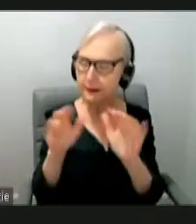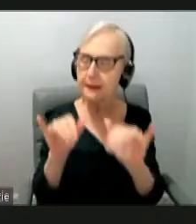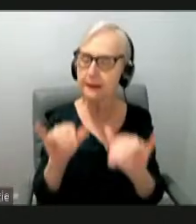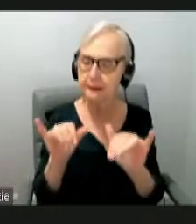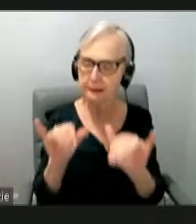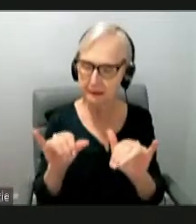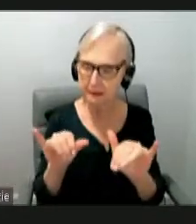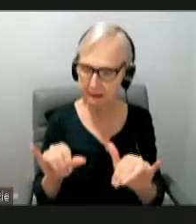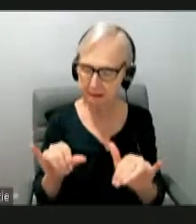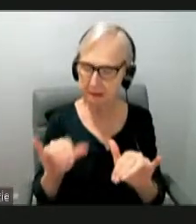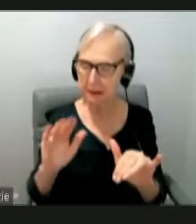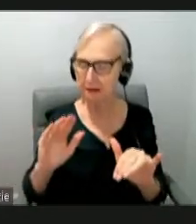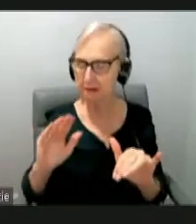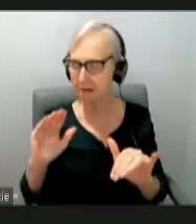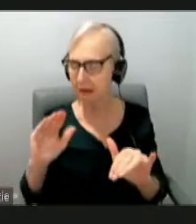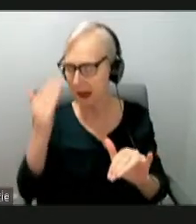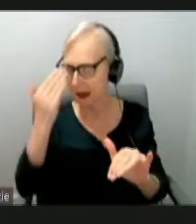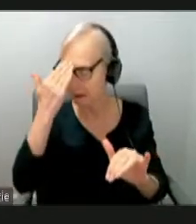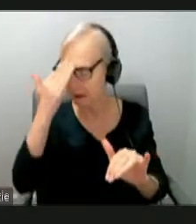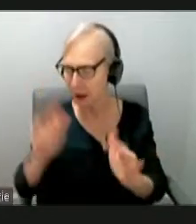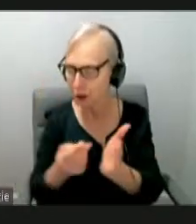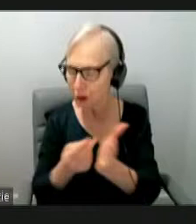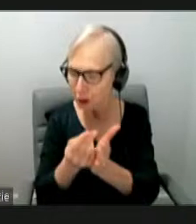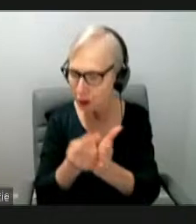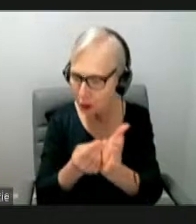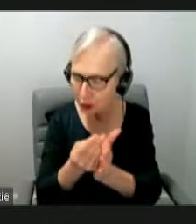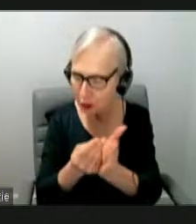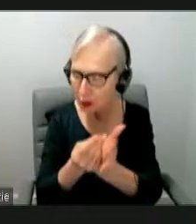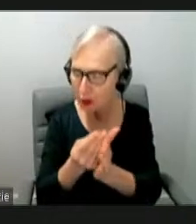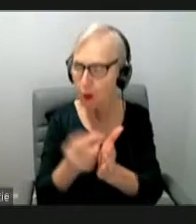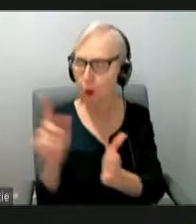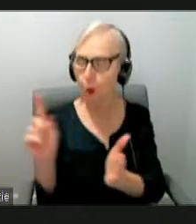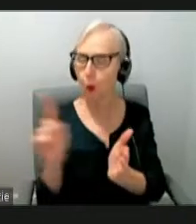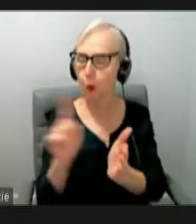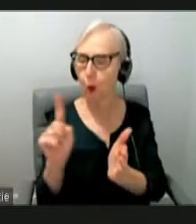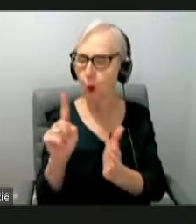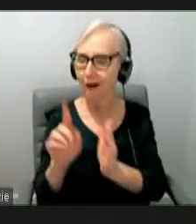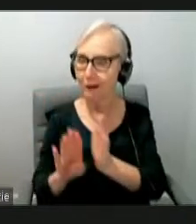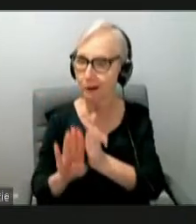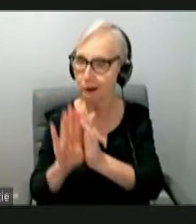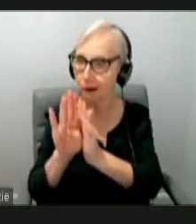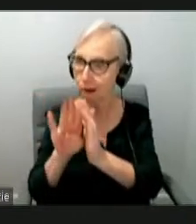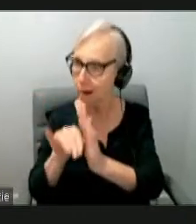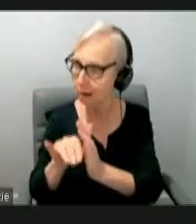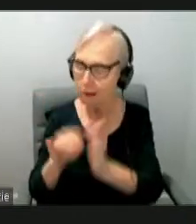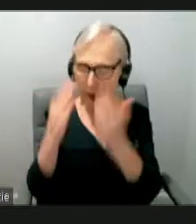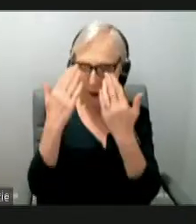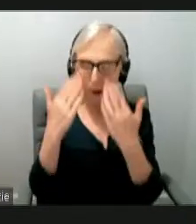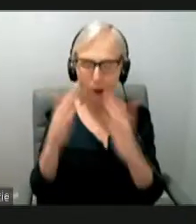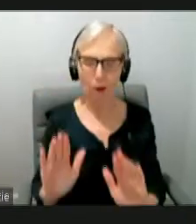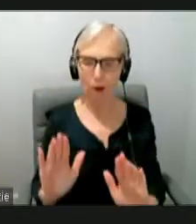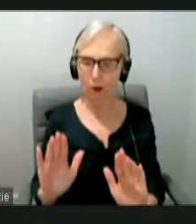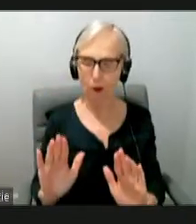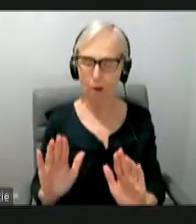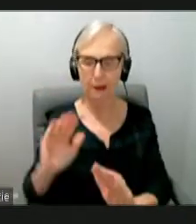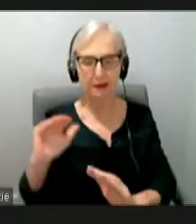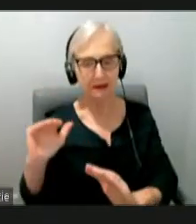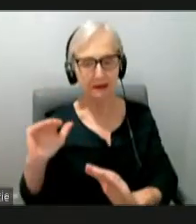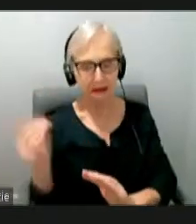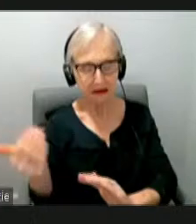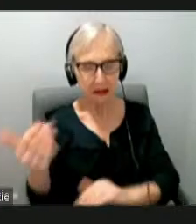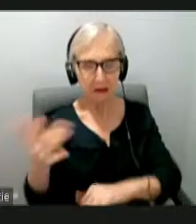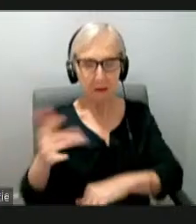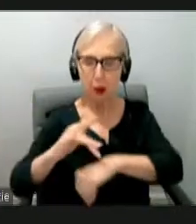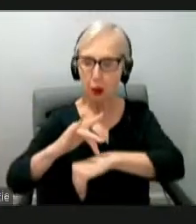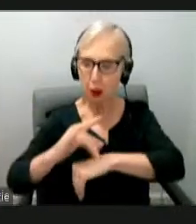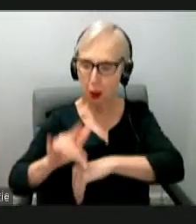an unclear trend to me at this point. We don't really know where this trend is heading. It's certainly an early decline in cases. And so I want